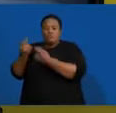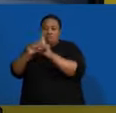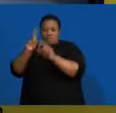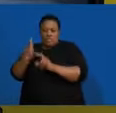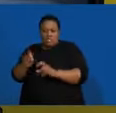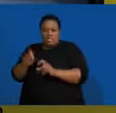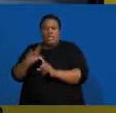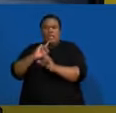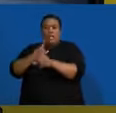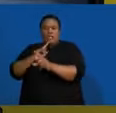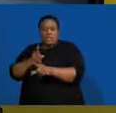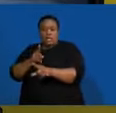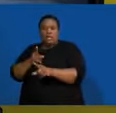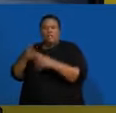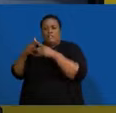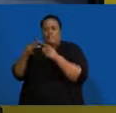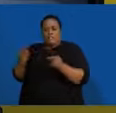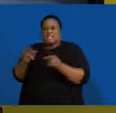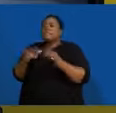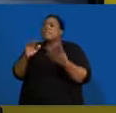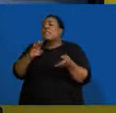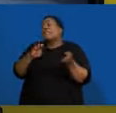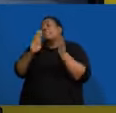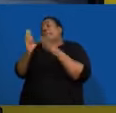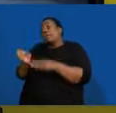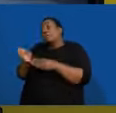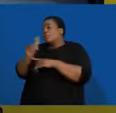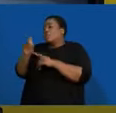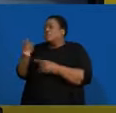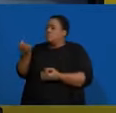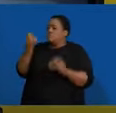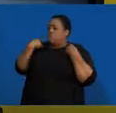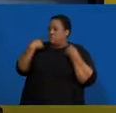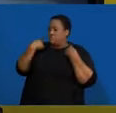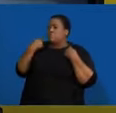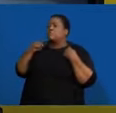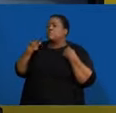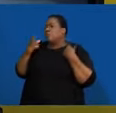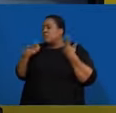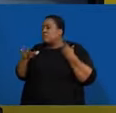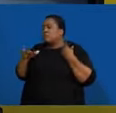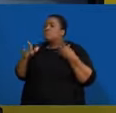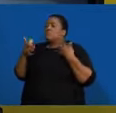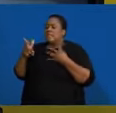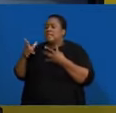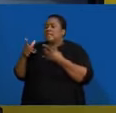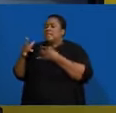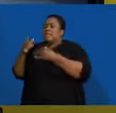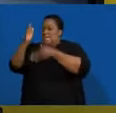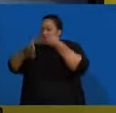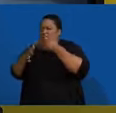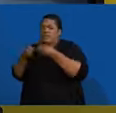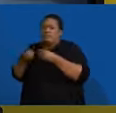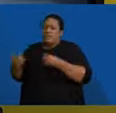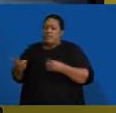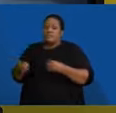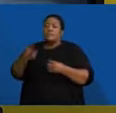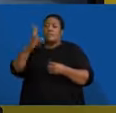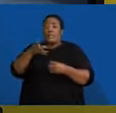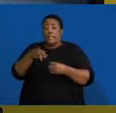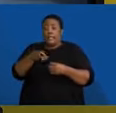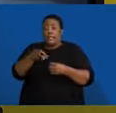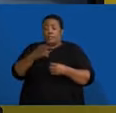it. And then go to the questions that maybe you do not understand better. Remember that one thing that plays against you